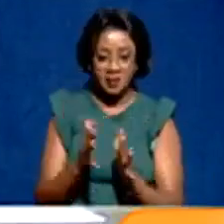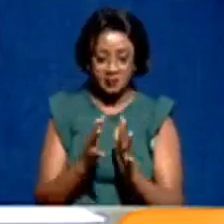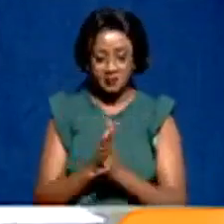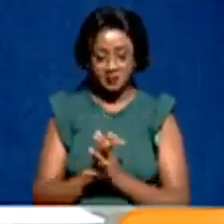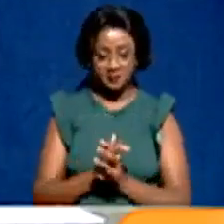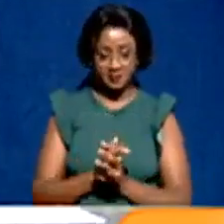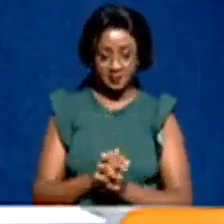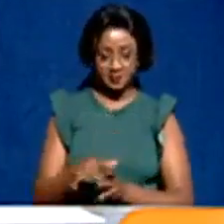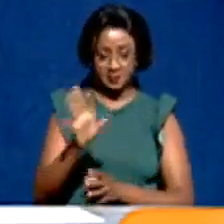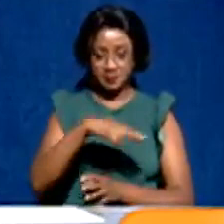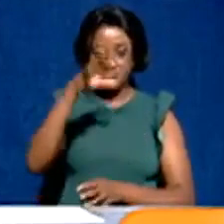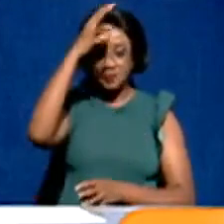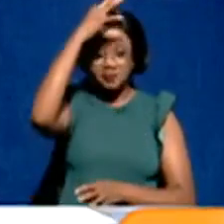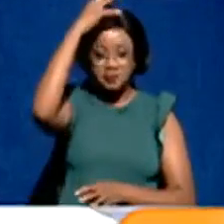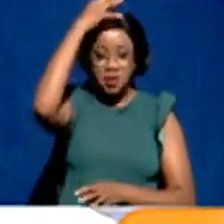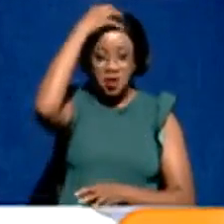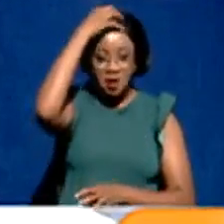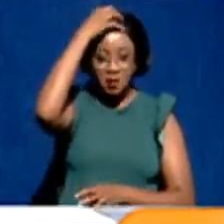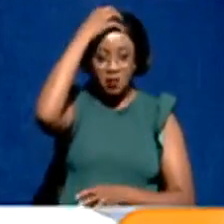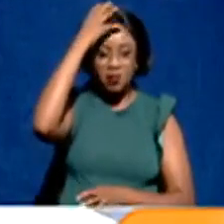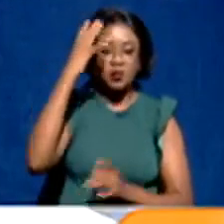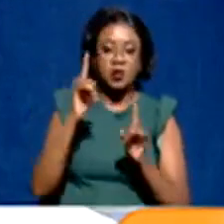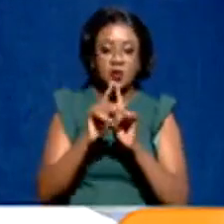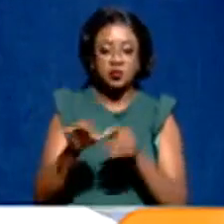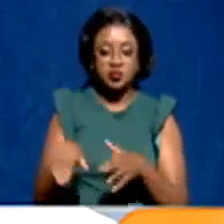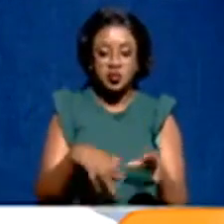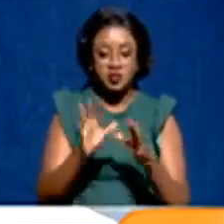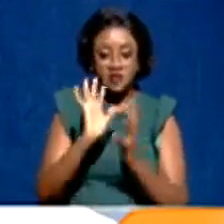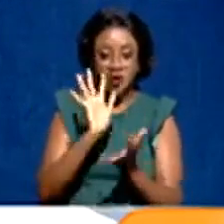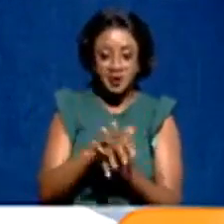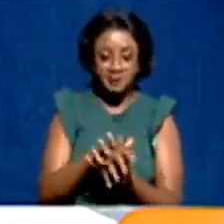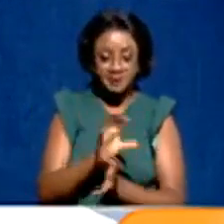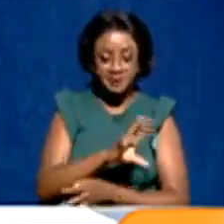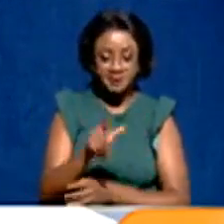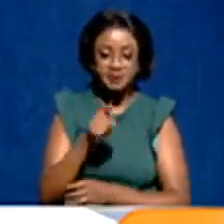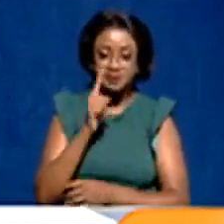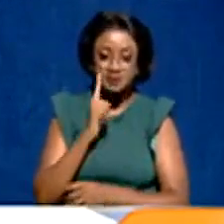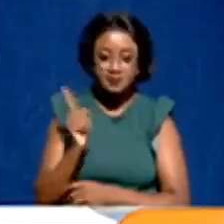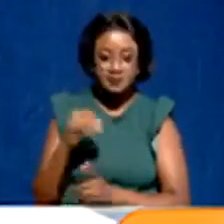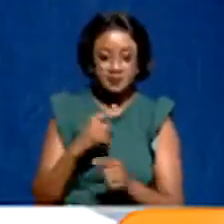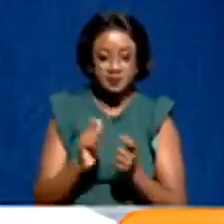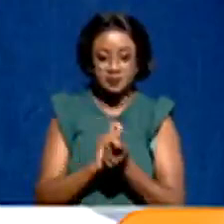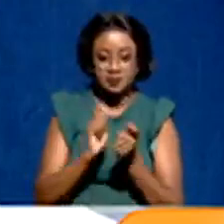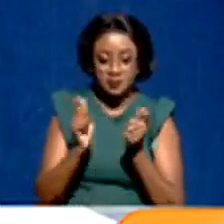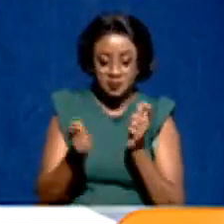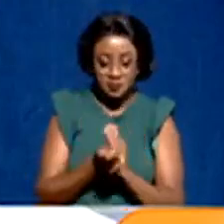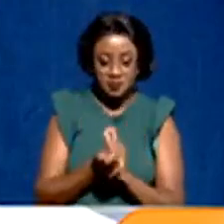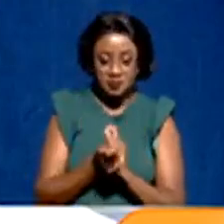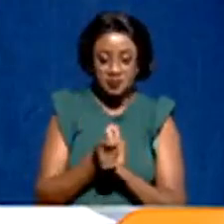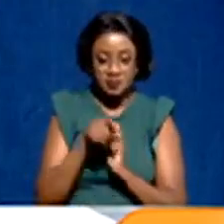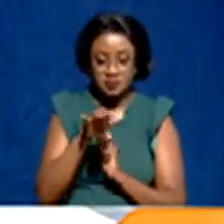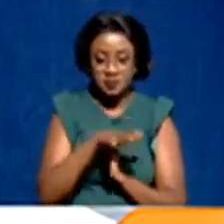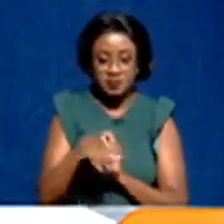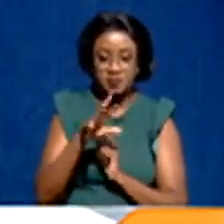of Lamu and Tana River counties are at the forefront of the restoration of the degraded Tana Delta, the